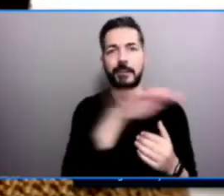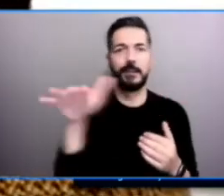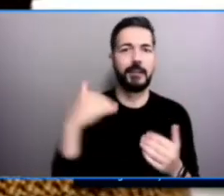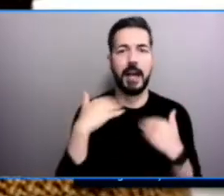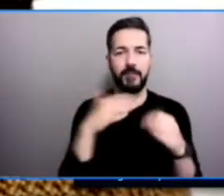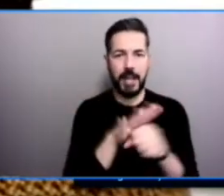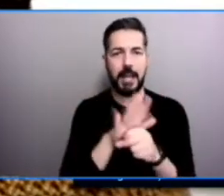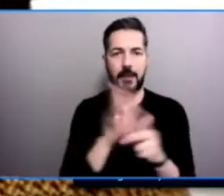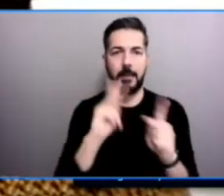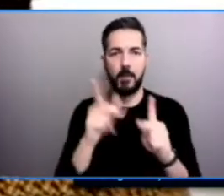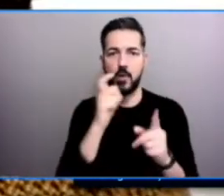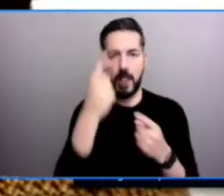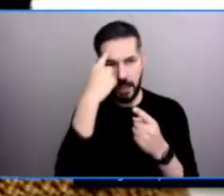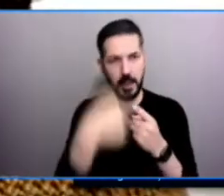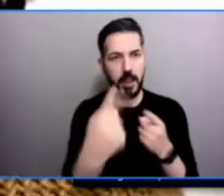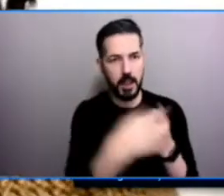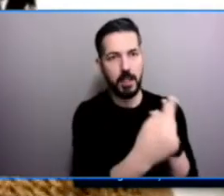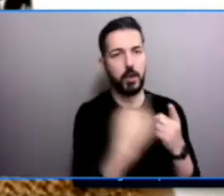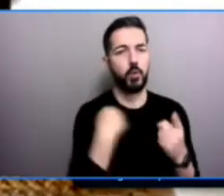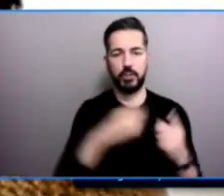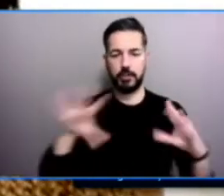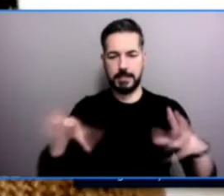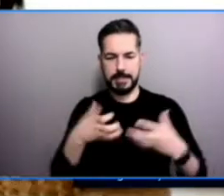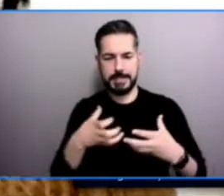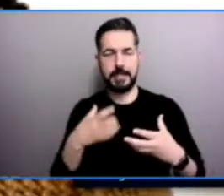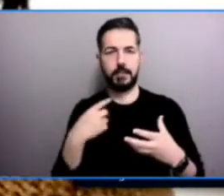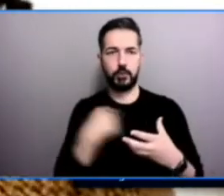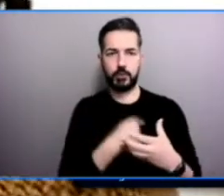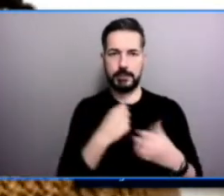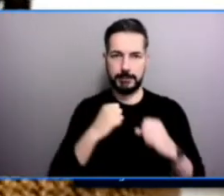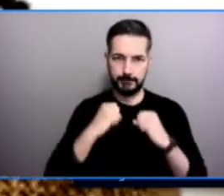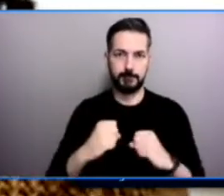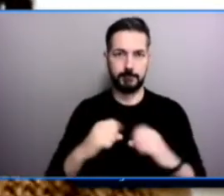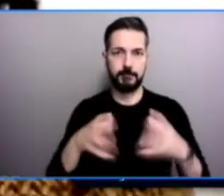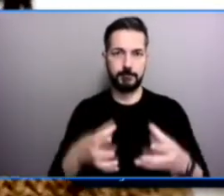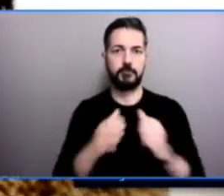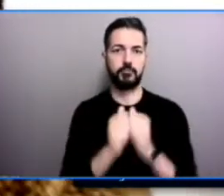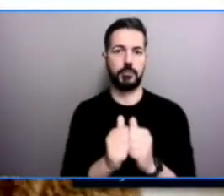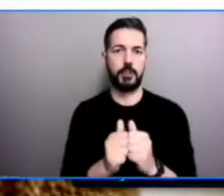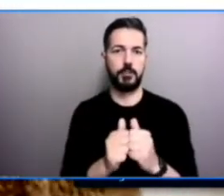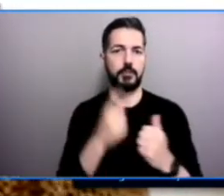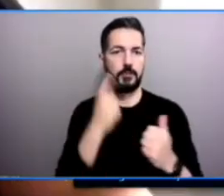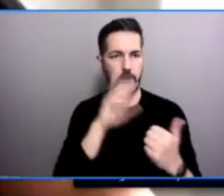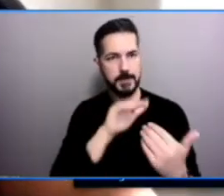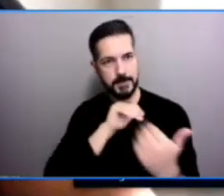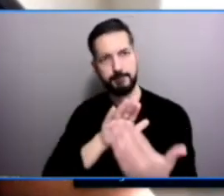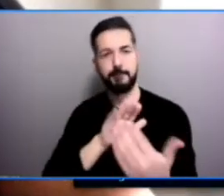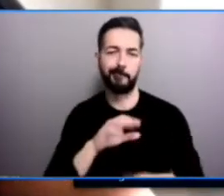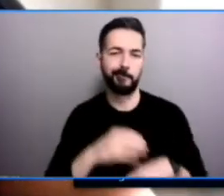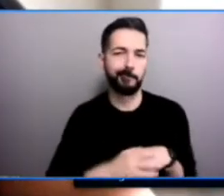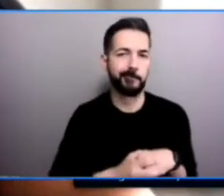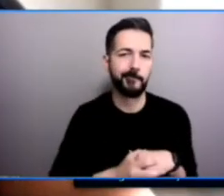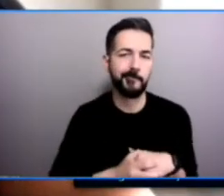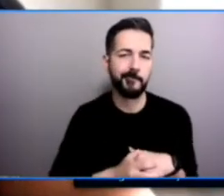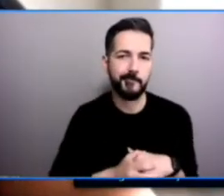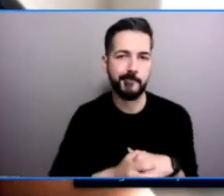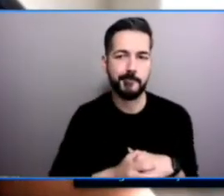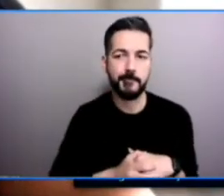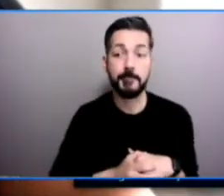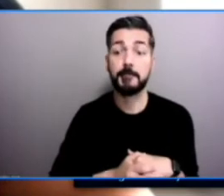with funders, with other stakeholders in coalition. I would say that relationship building and sticking